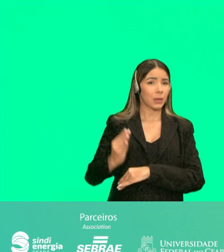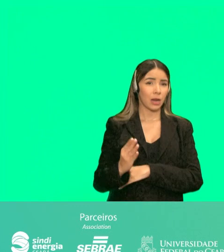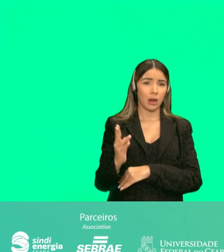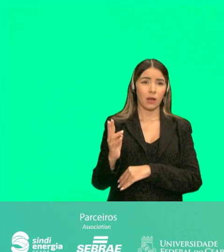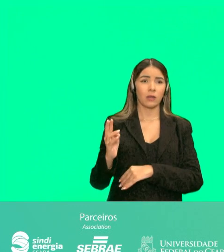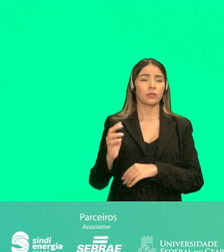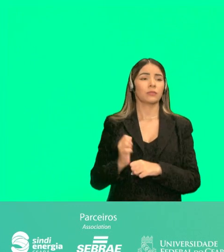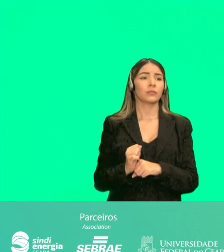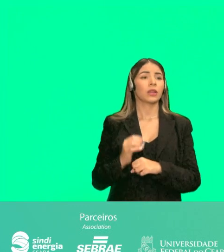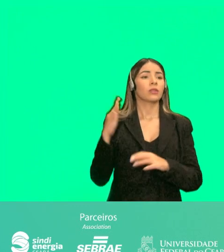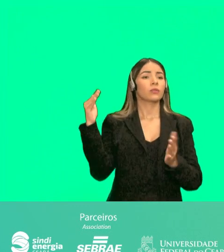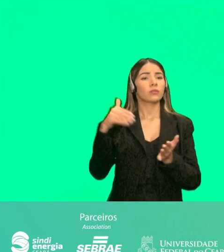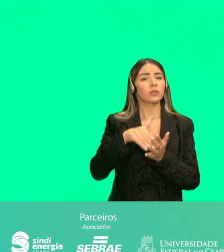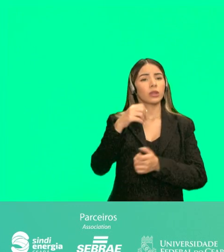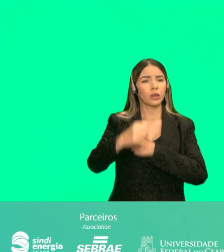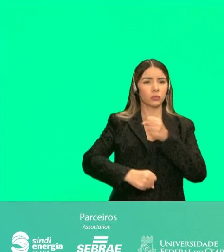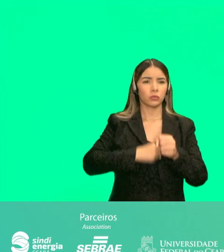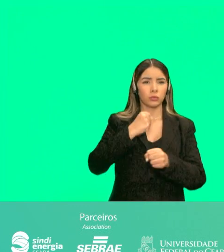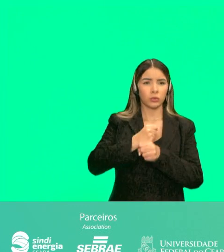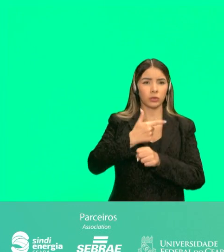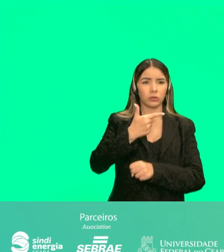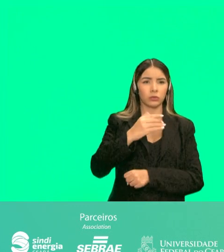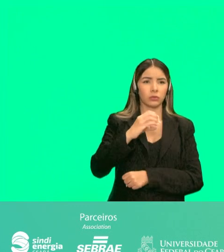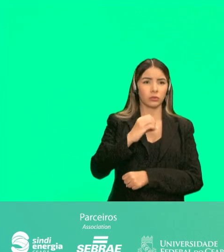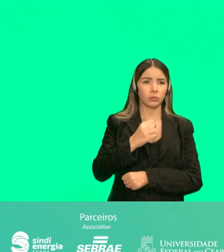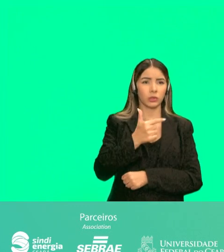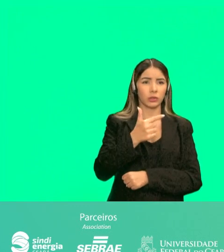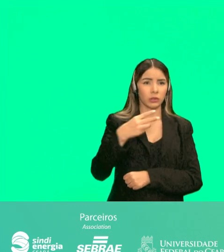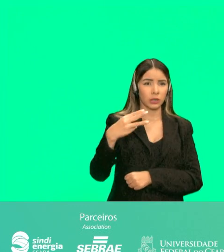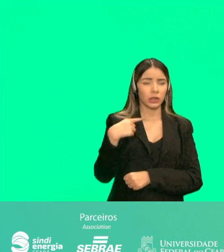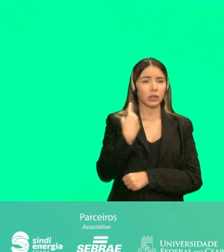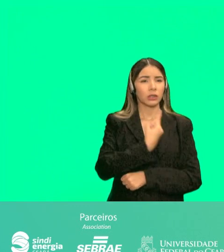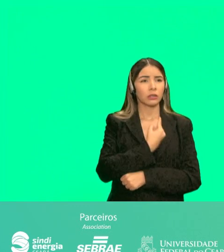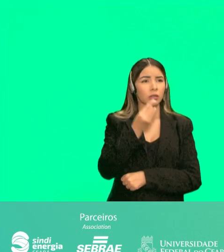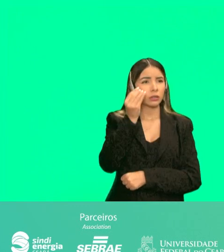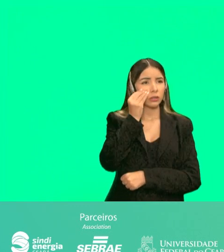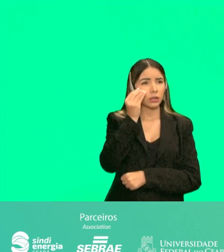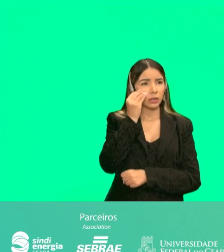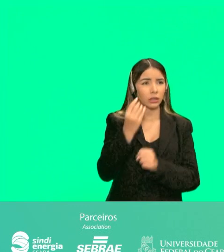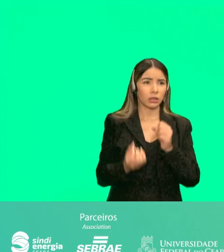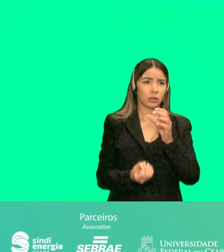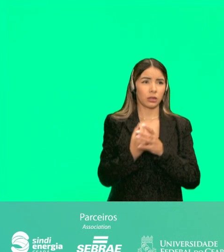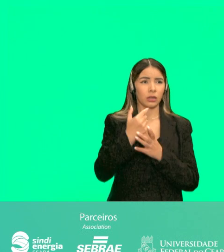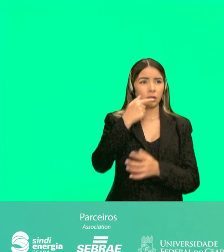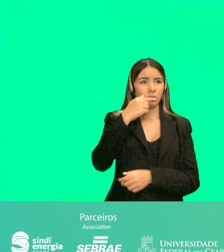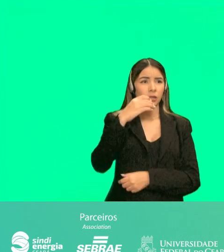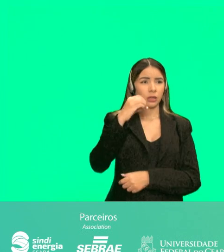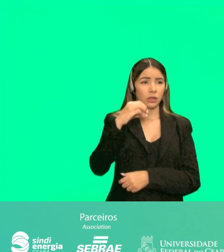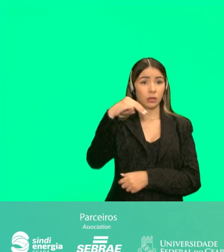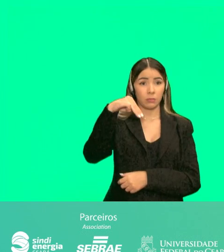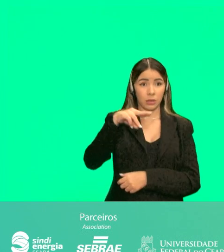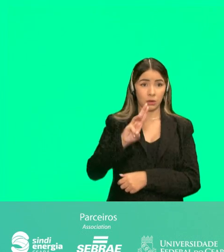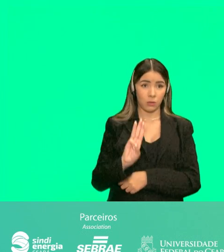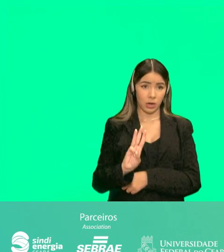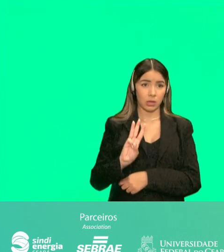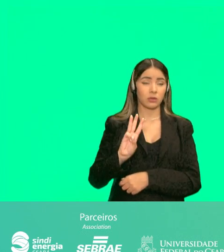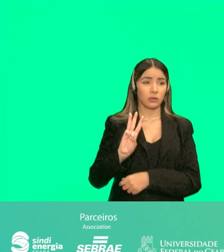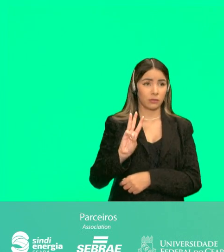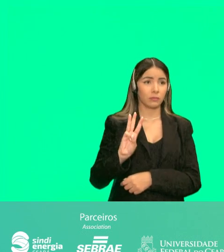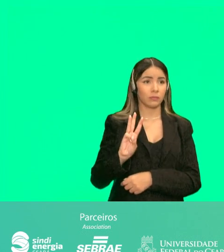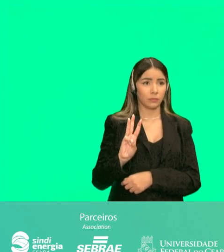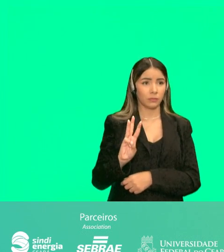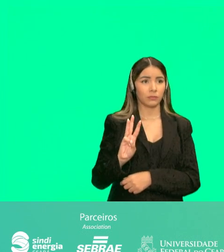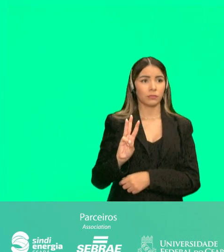produce 2023, a 70 gente vai ter a megawatts with the capacidade de produzir module 70 technology megawatts in da containers tecnologia modularizada in our aqui own